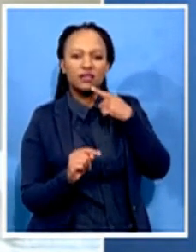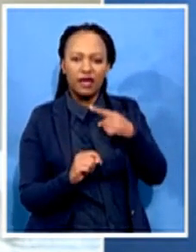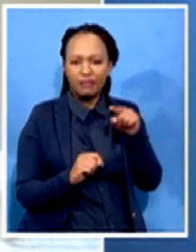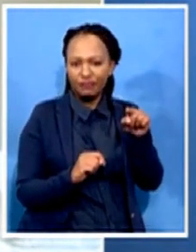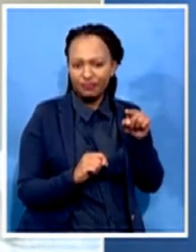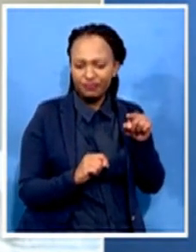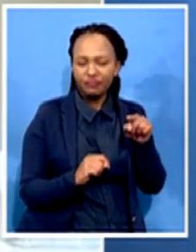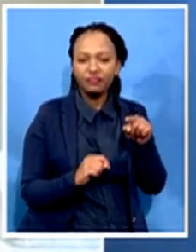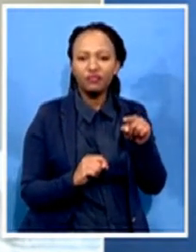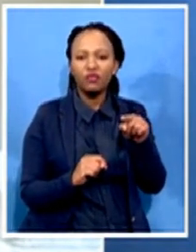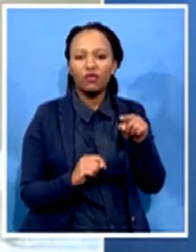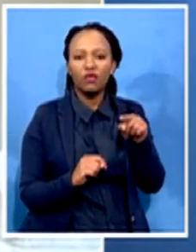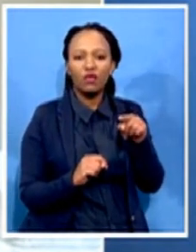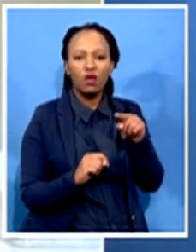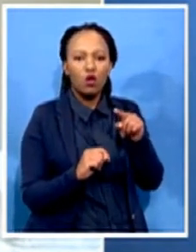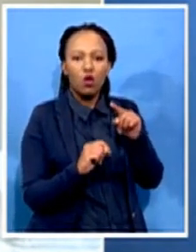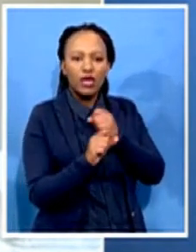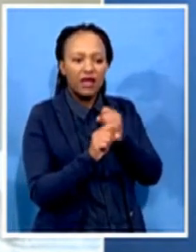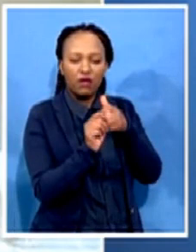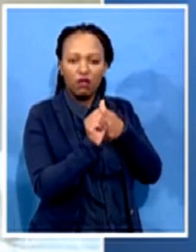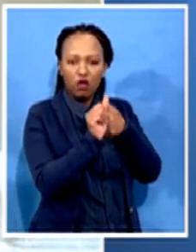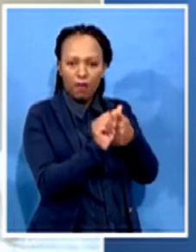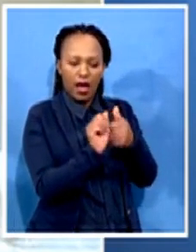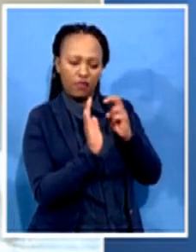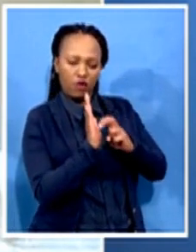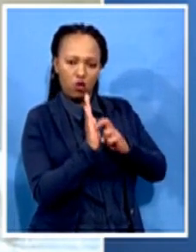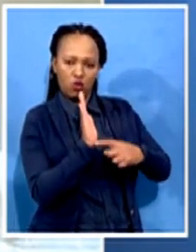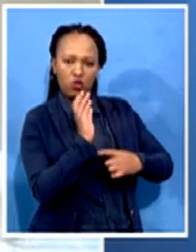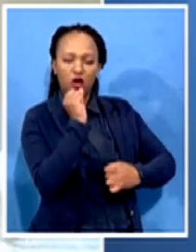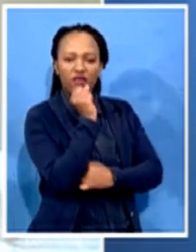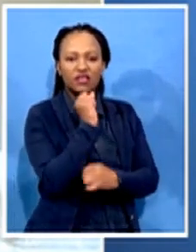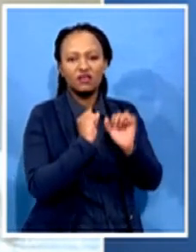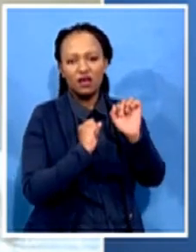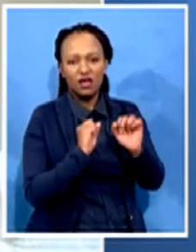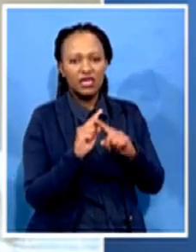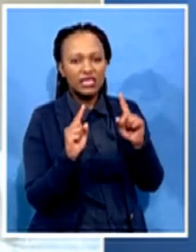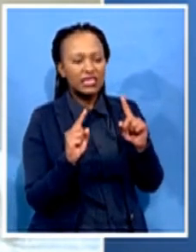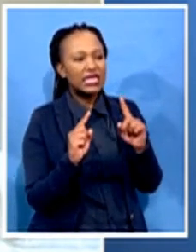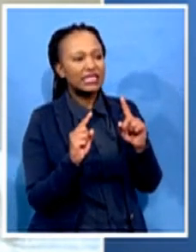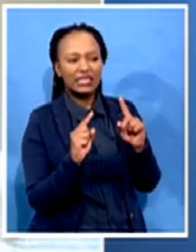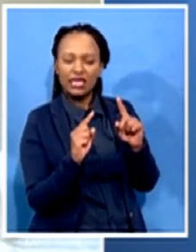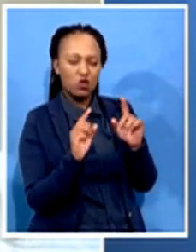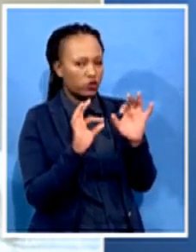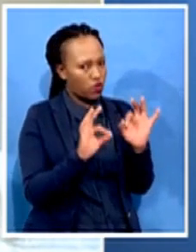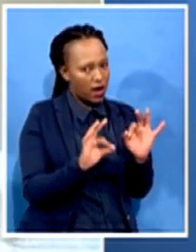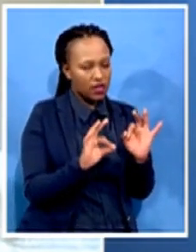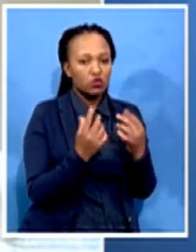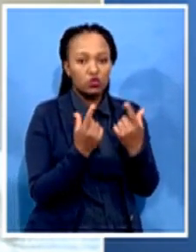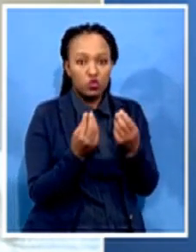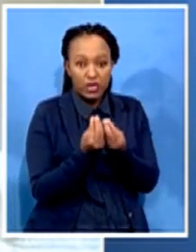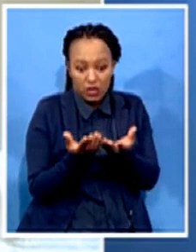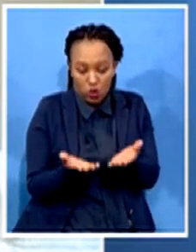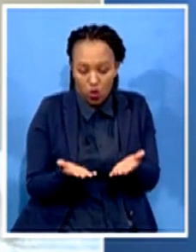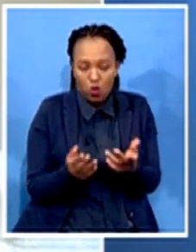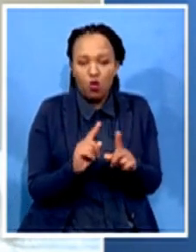of office, and that it was improper in her position to do things like this, and that